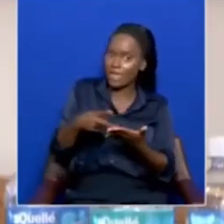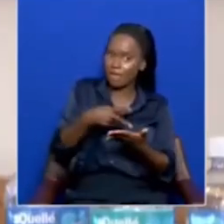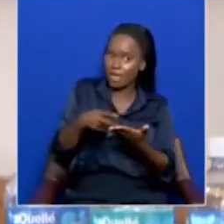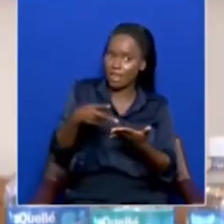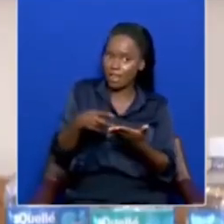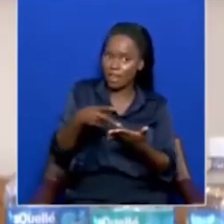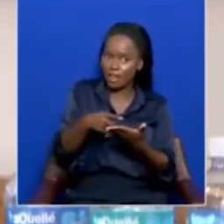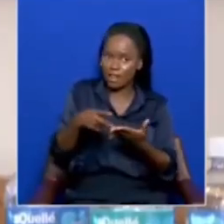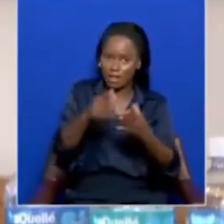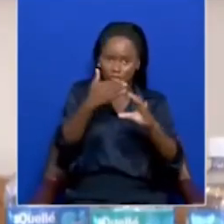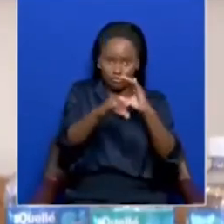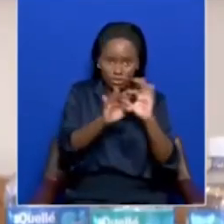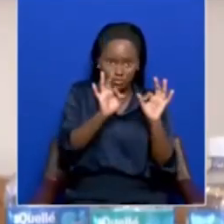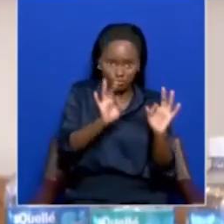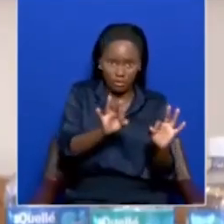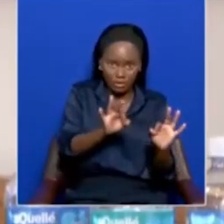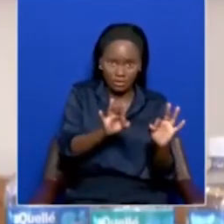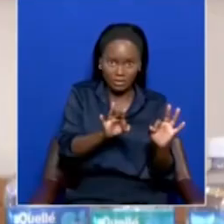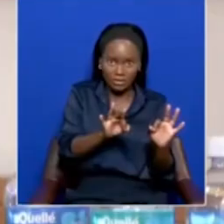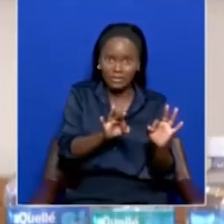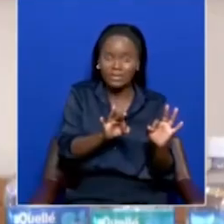official parliamentary.